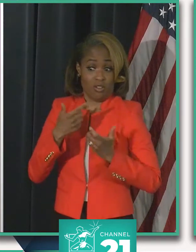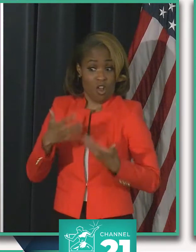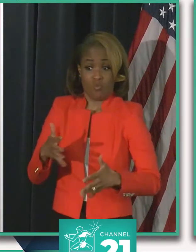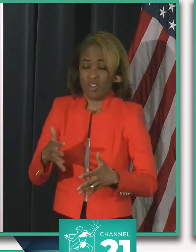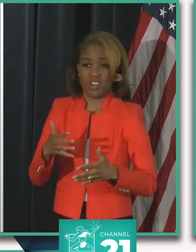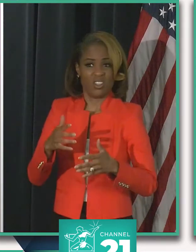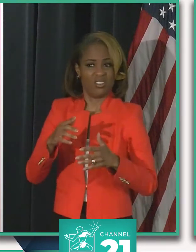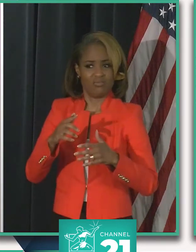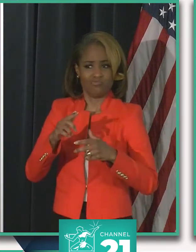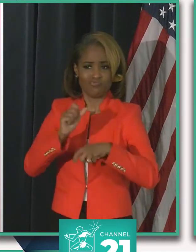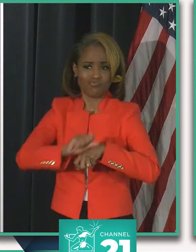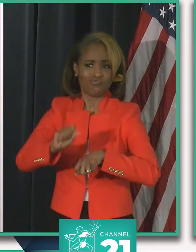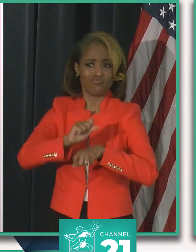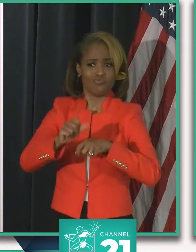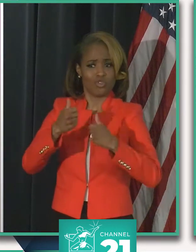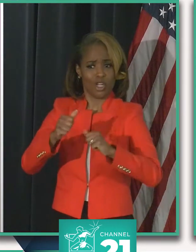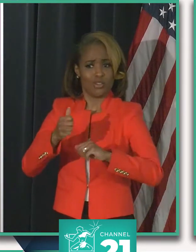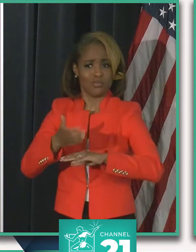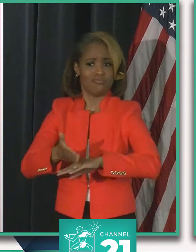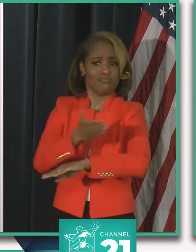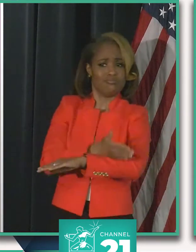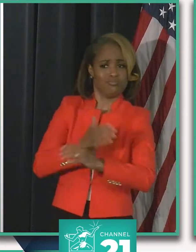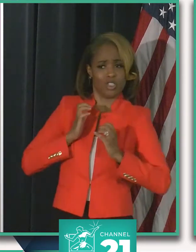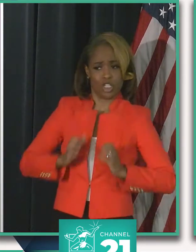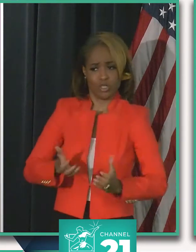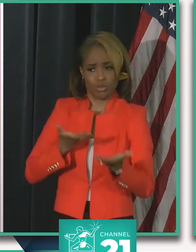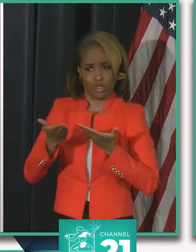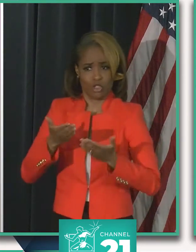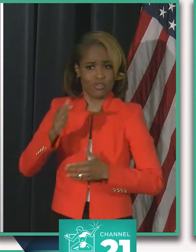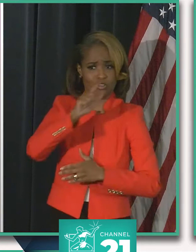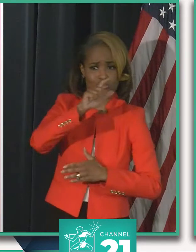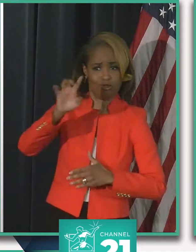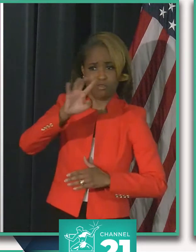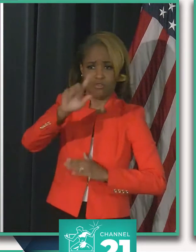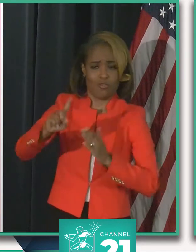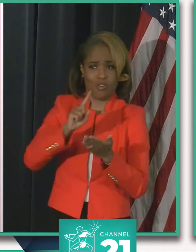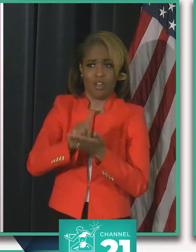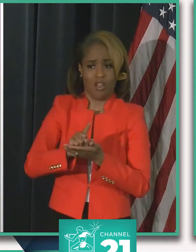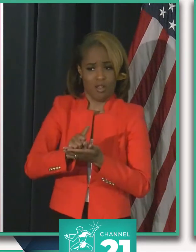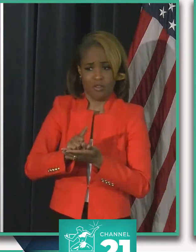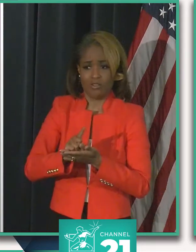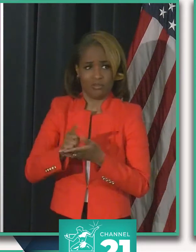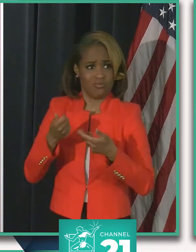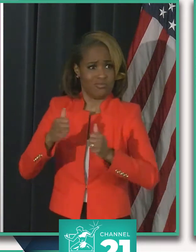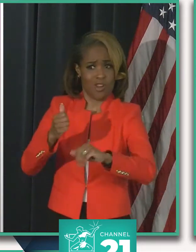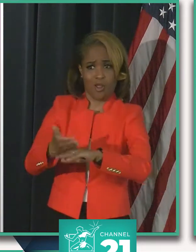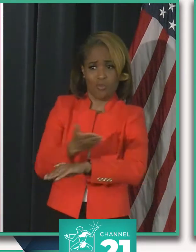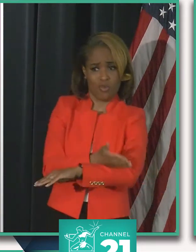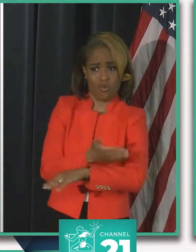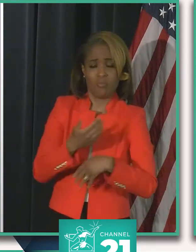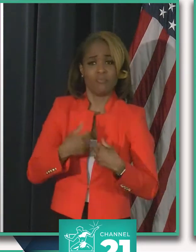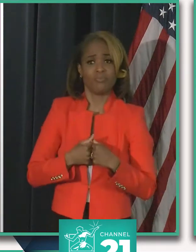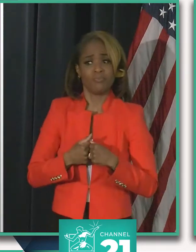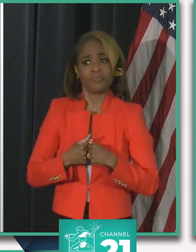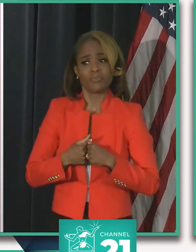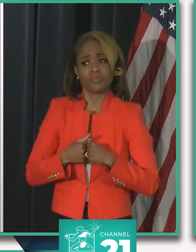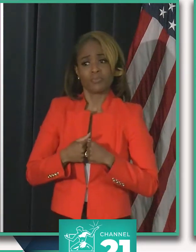advancing customer service to 24 hours. We are moving forward to make sure we try to put it